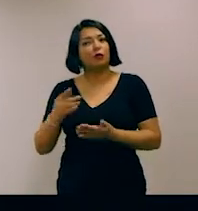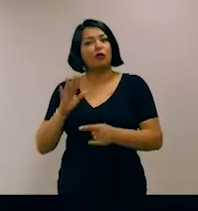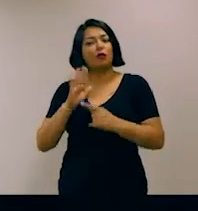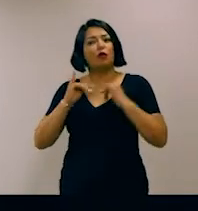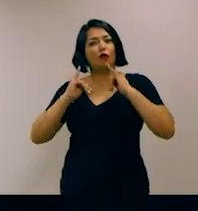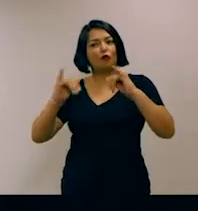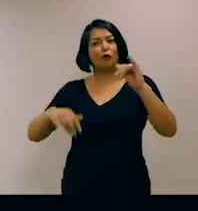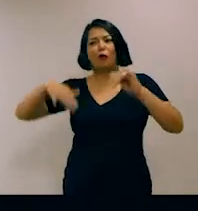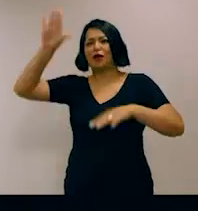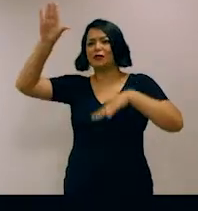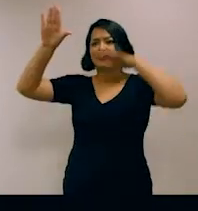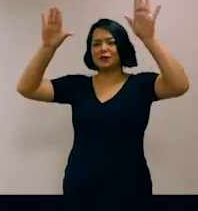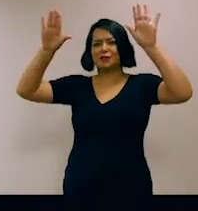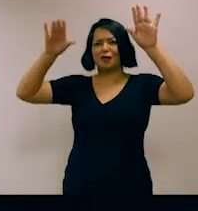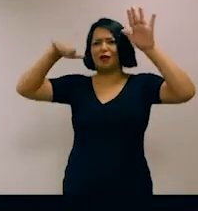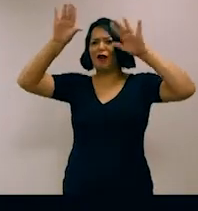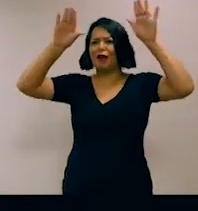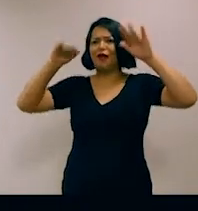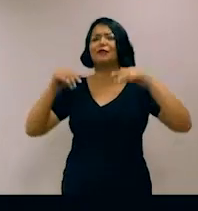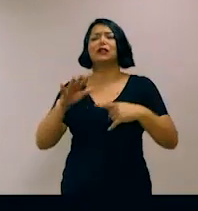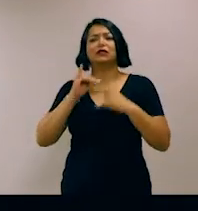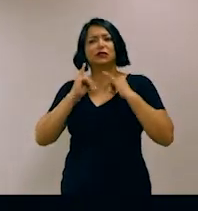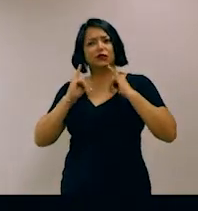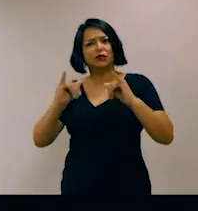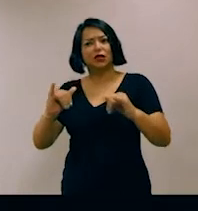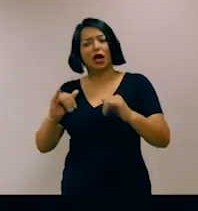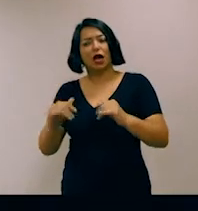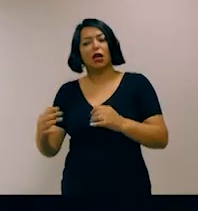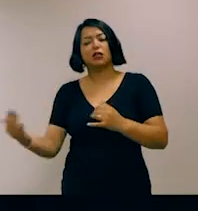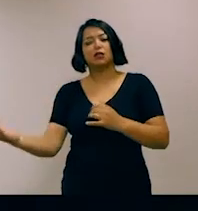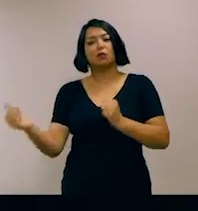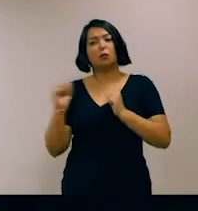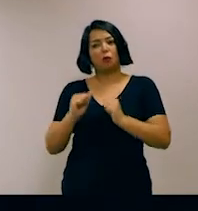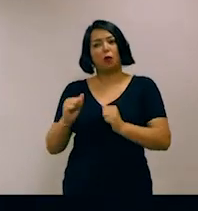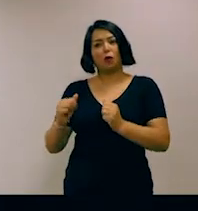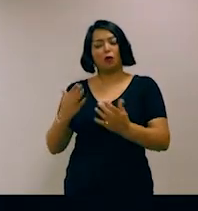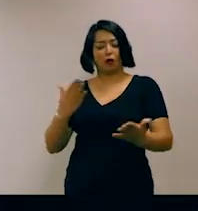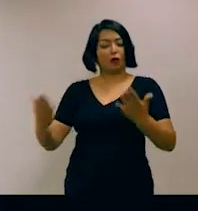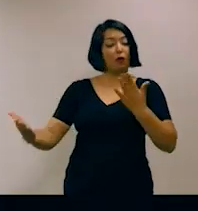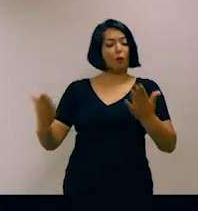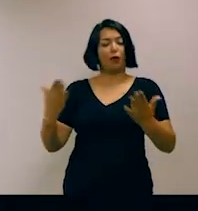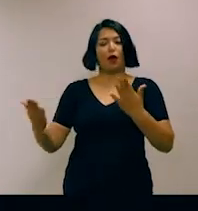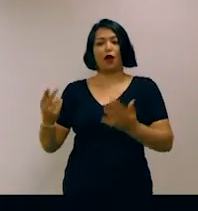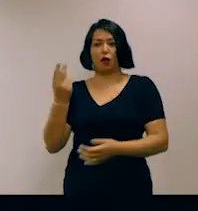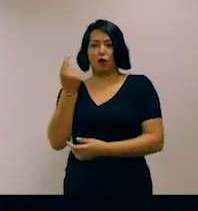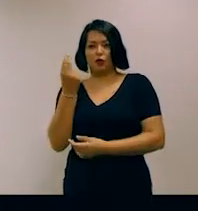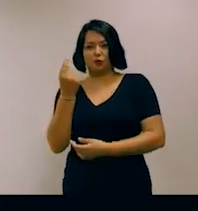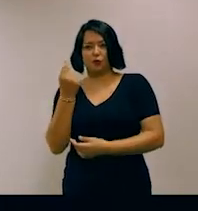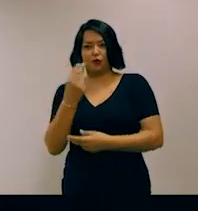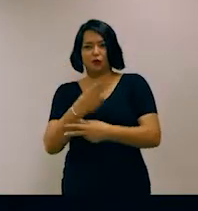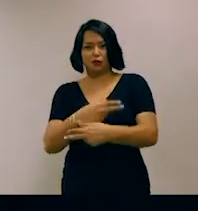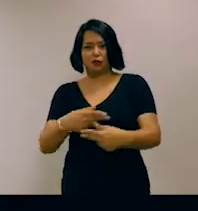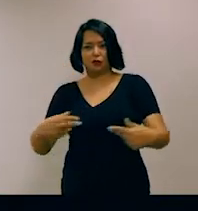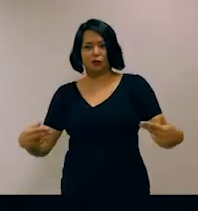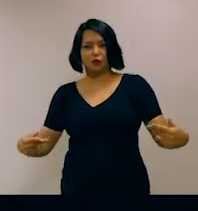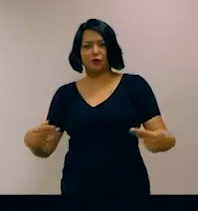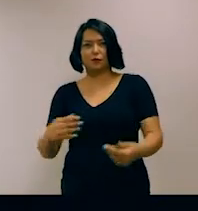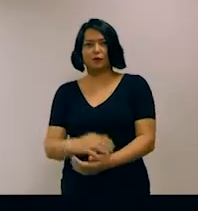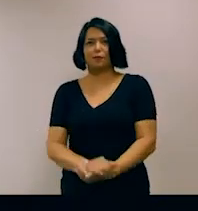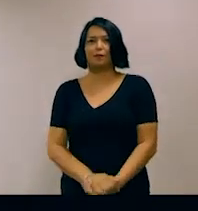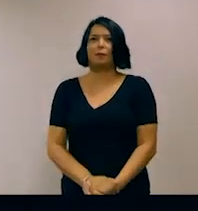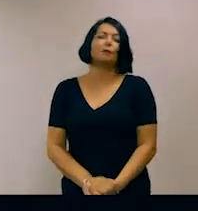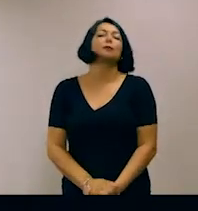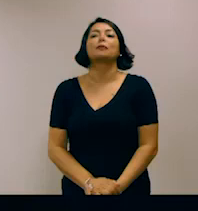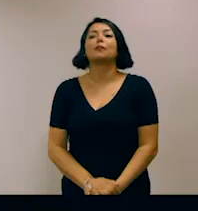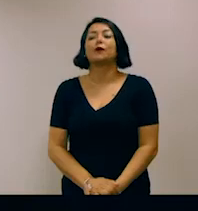there is an information of the measuring unit when the bidding process takes place. So it is a good way to